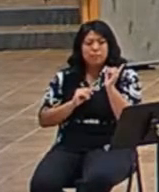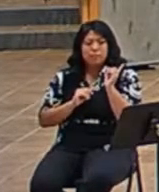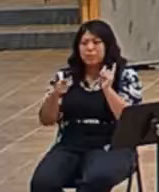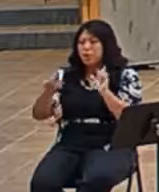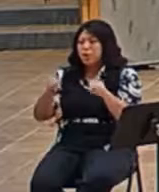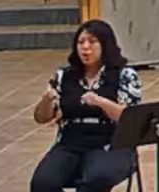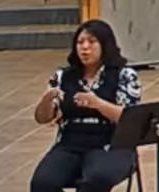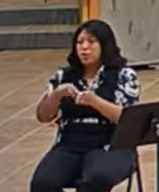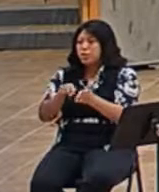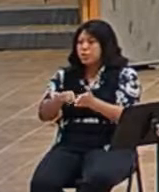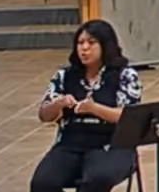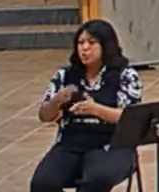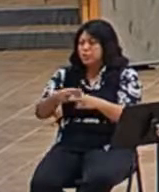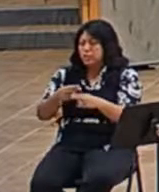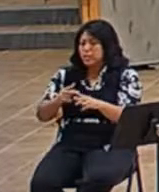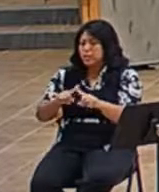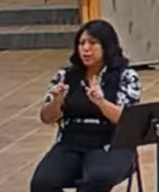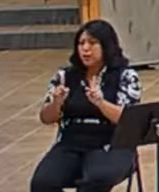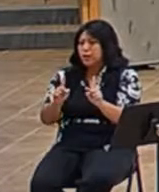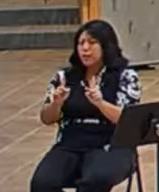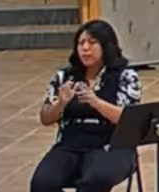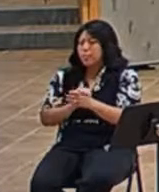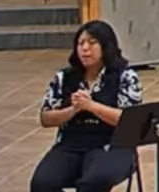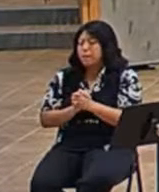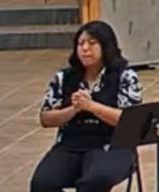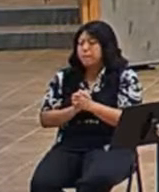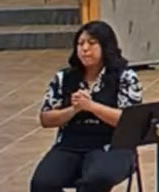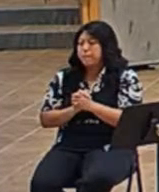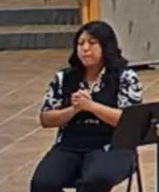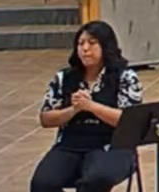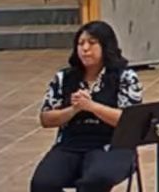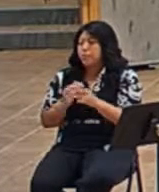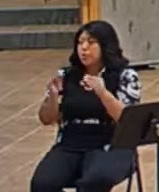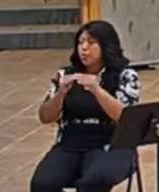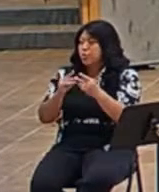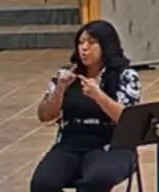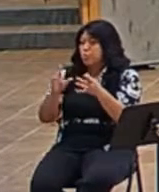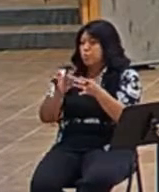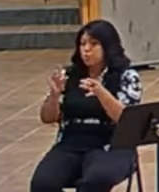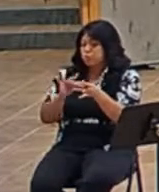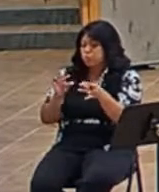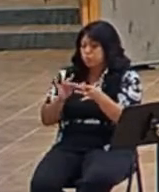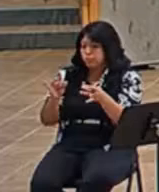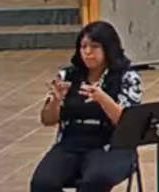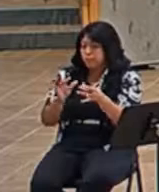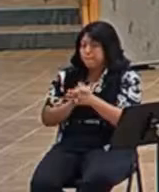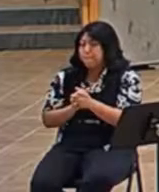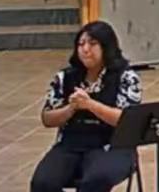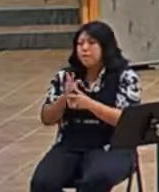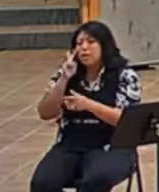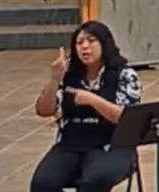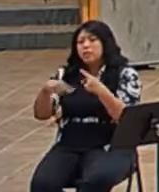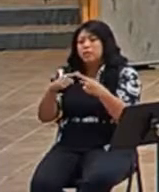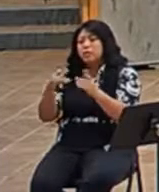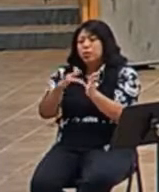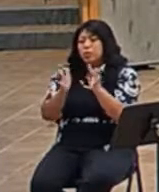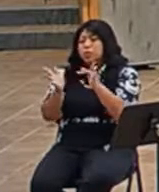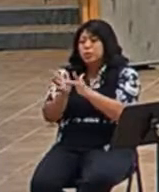Youngsters, you can Google Paul Harvey. There is the rest of the story. Because you see, when Jesus